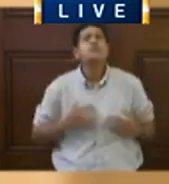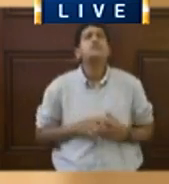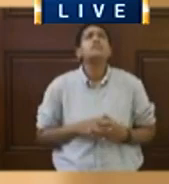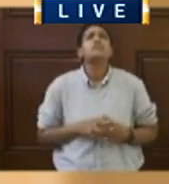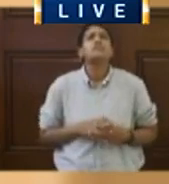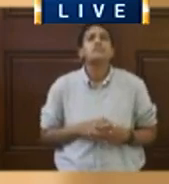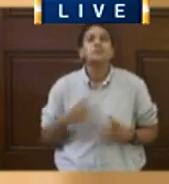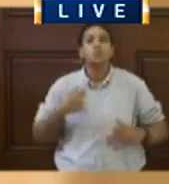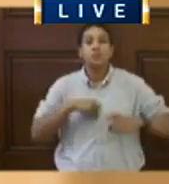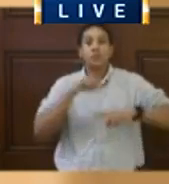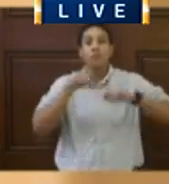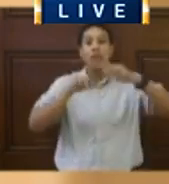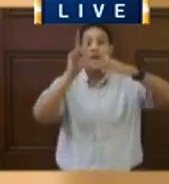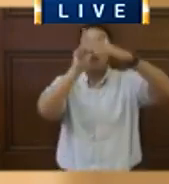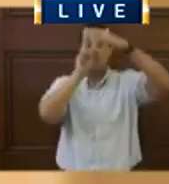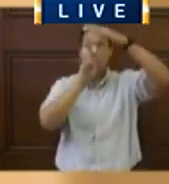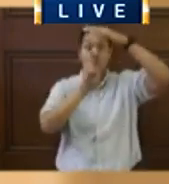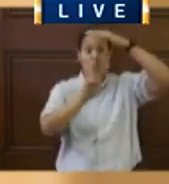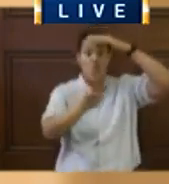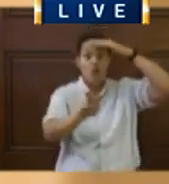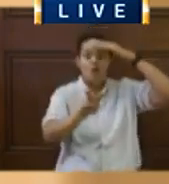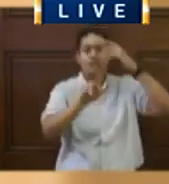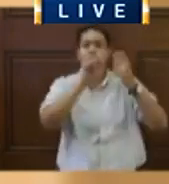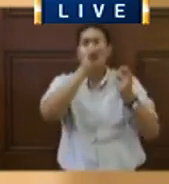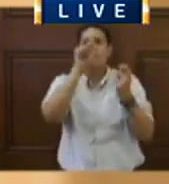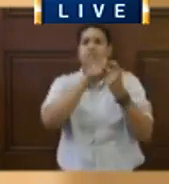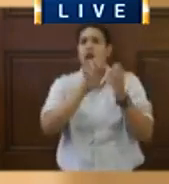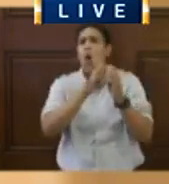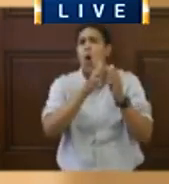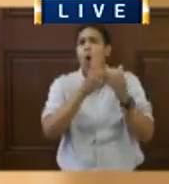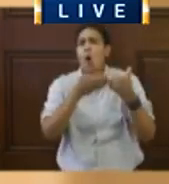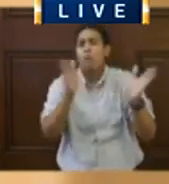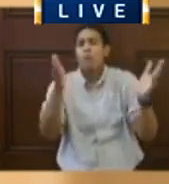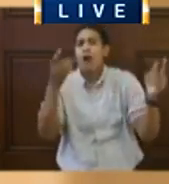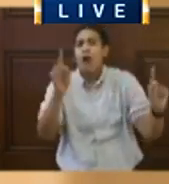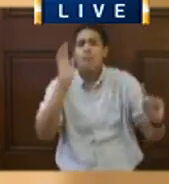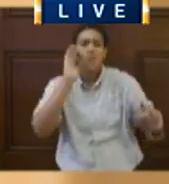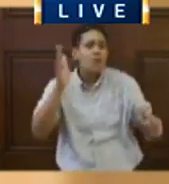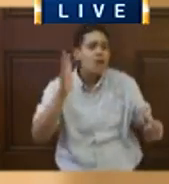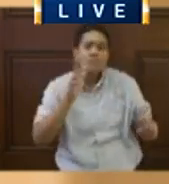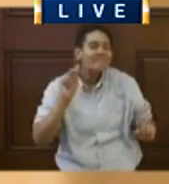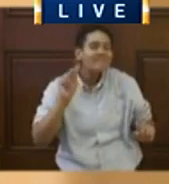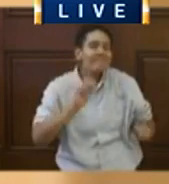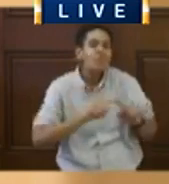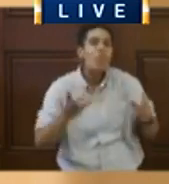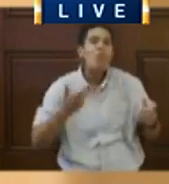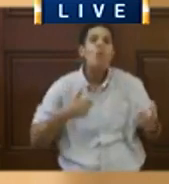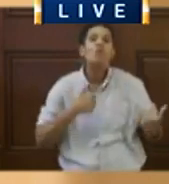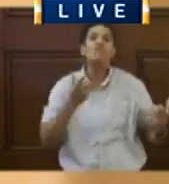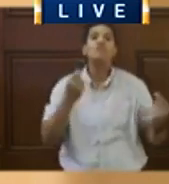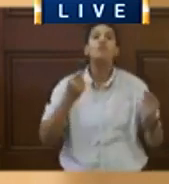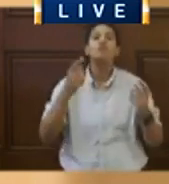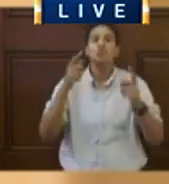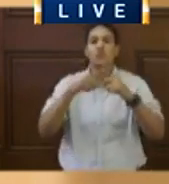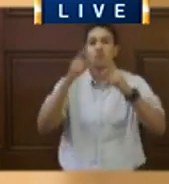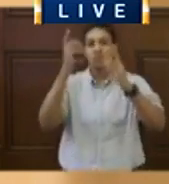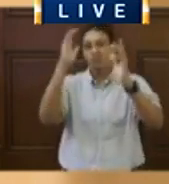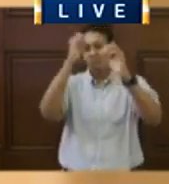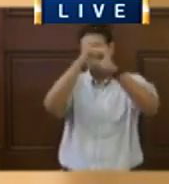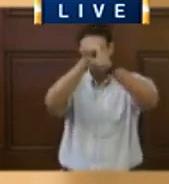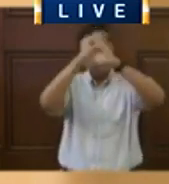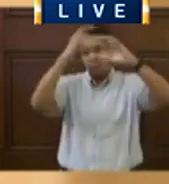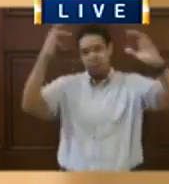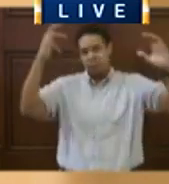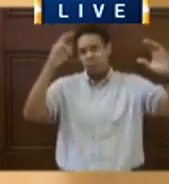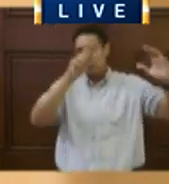forecast exactly how things are going to unfold, nobody can. But what we have done is to do scenario analyses at various levels